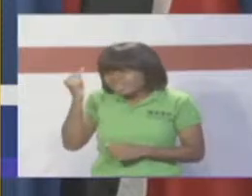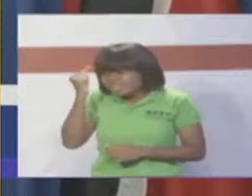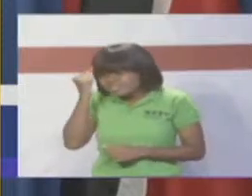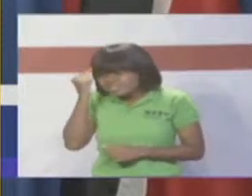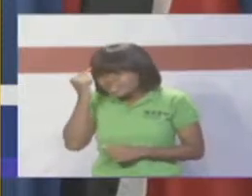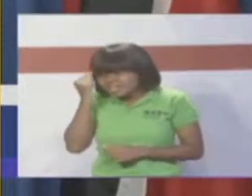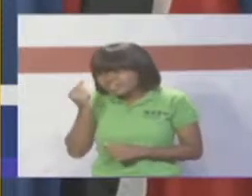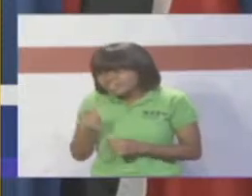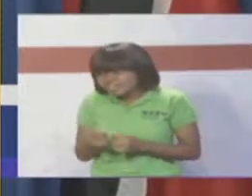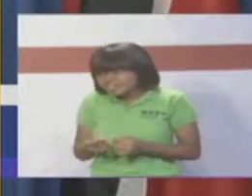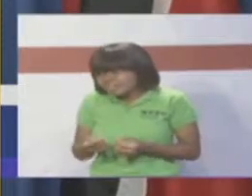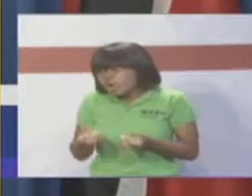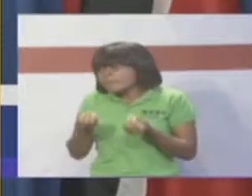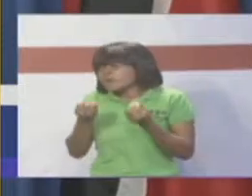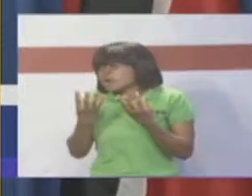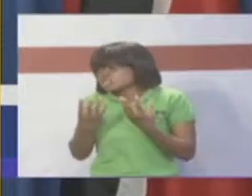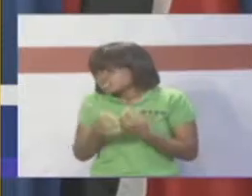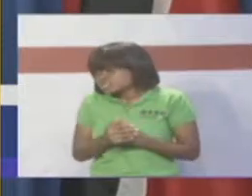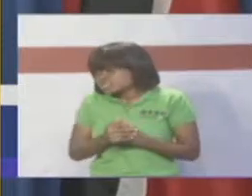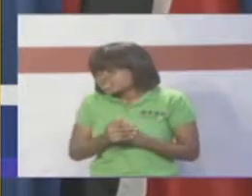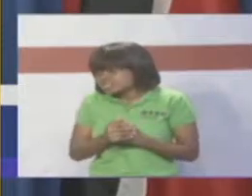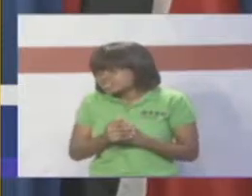at a cost of $0,